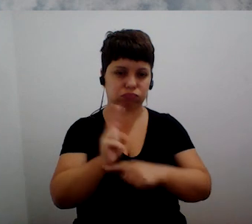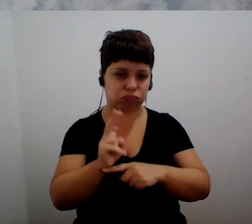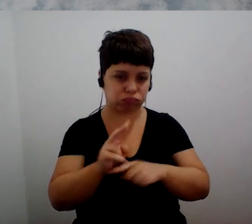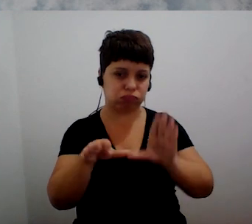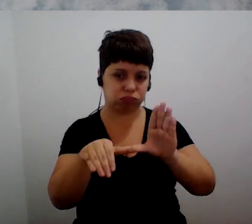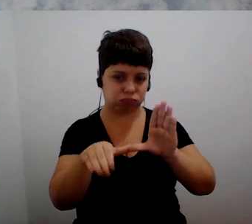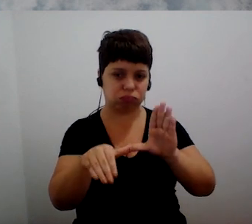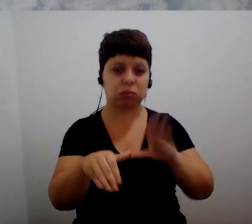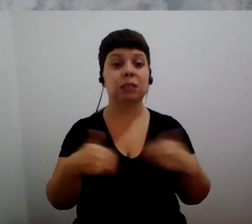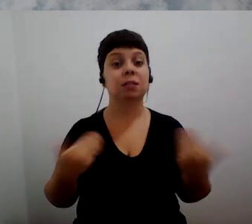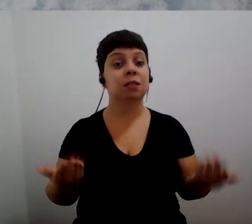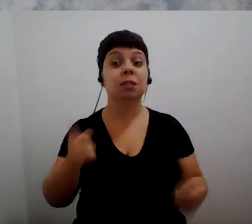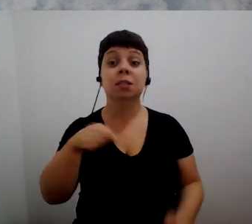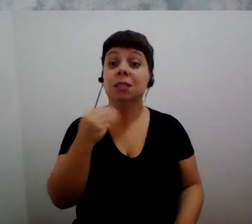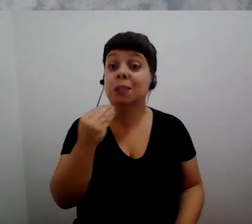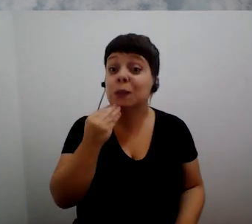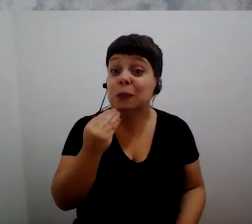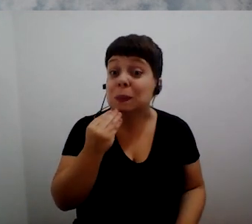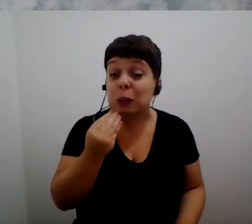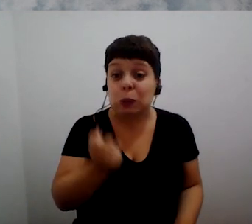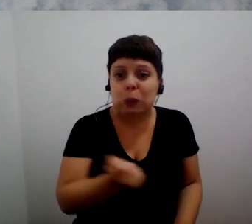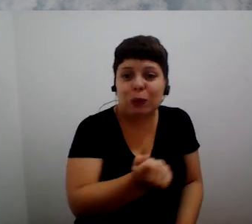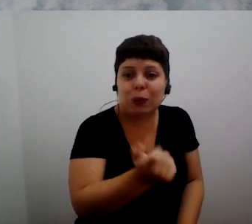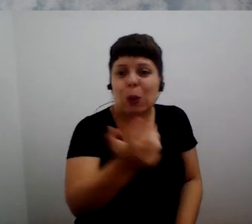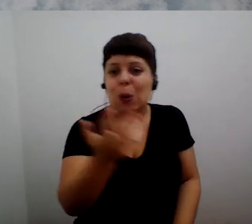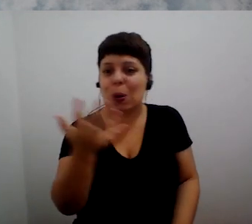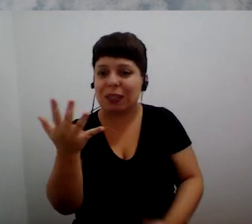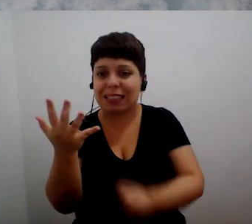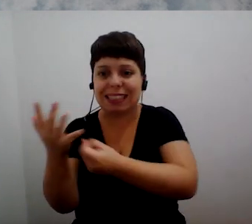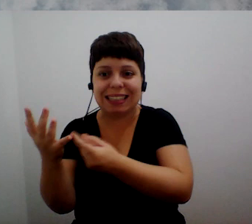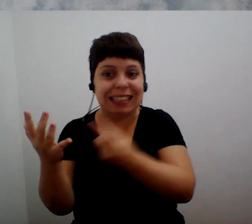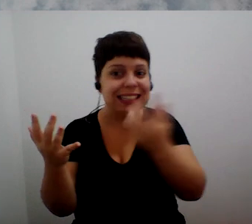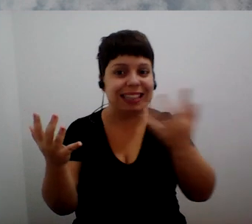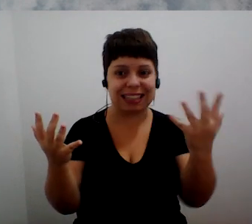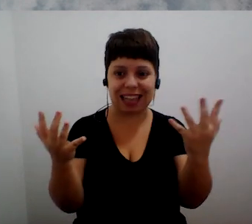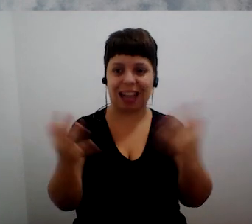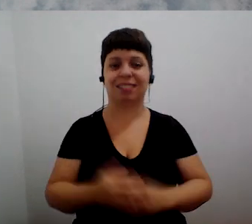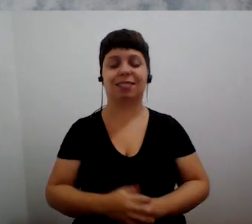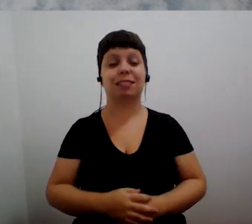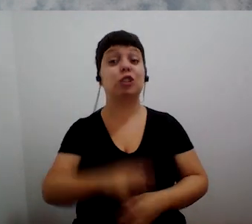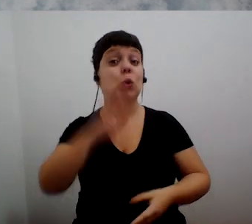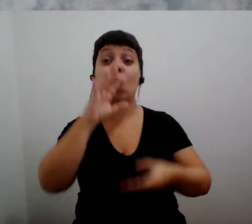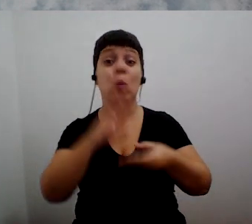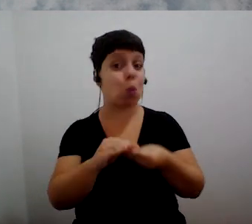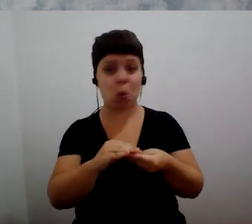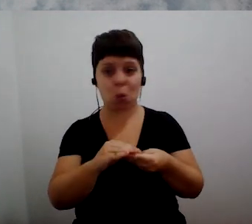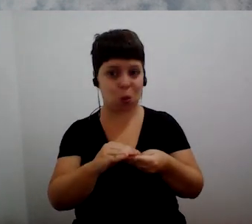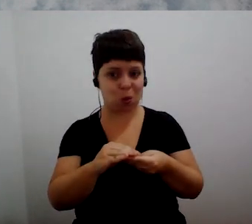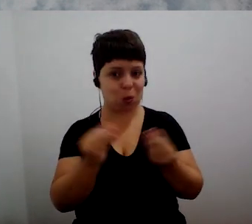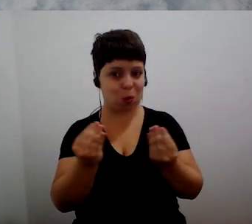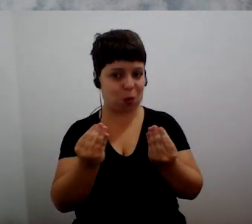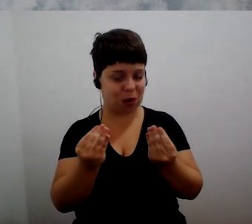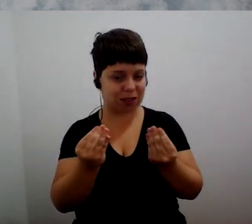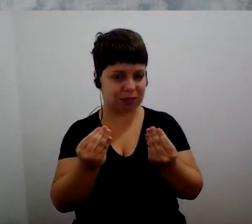are vast. And I would like to conclude by saying that Sweden, Norway, and